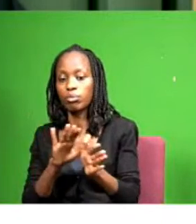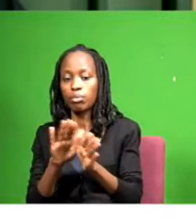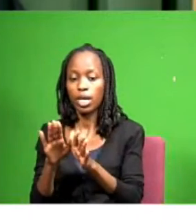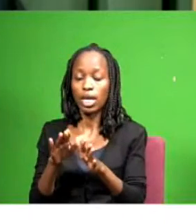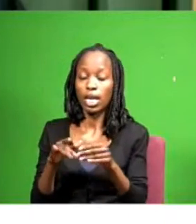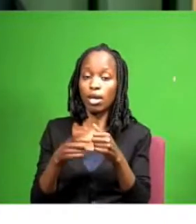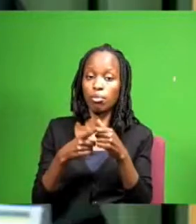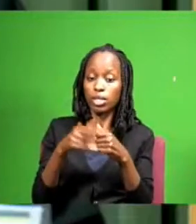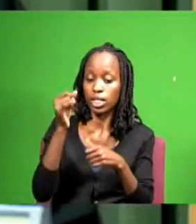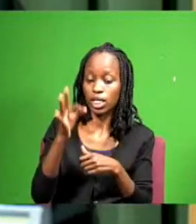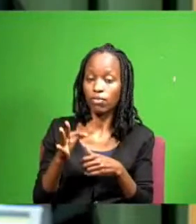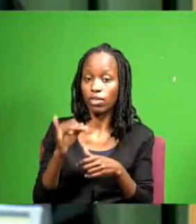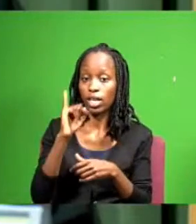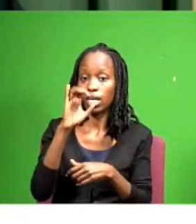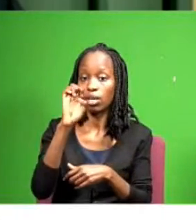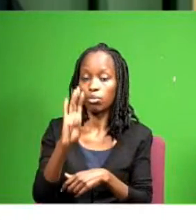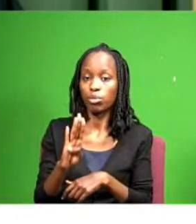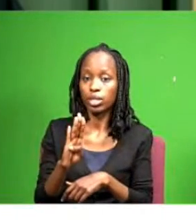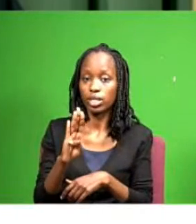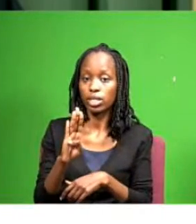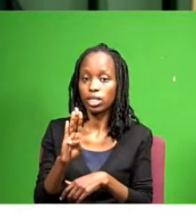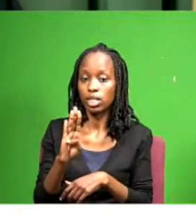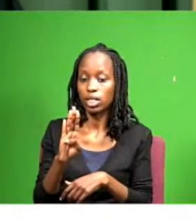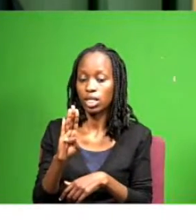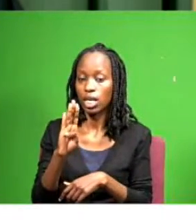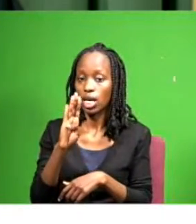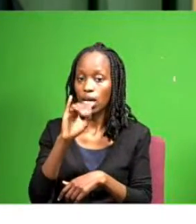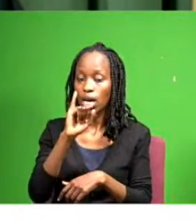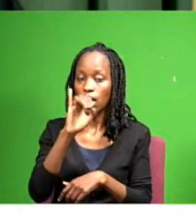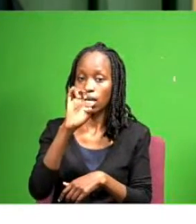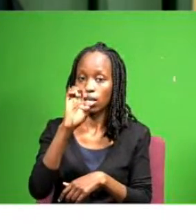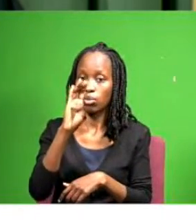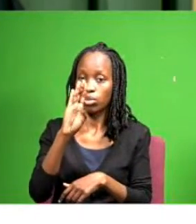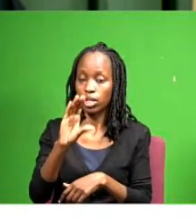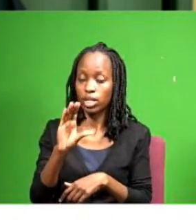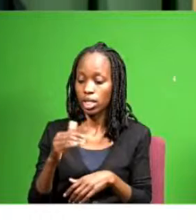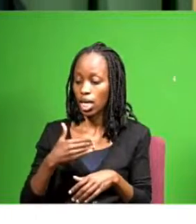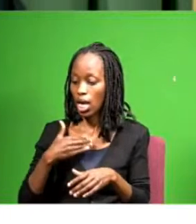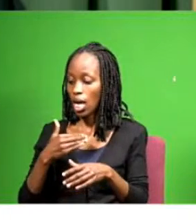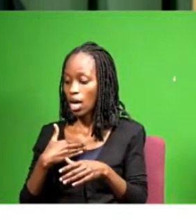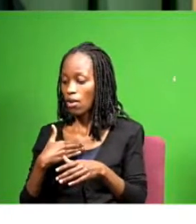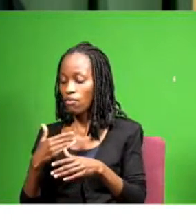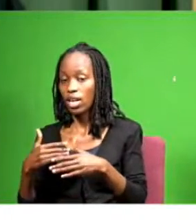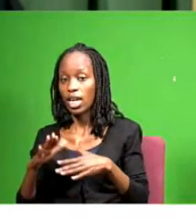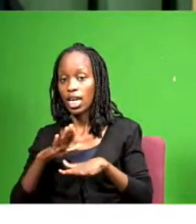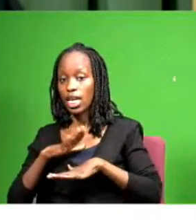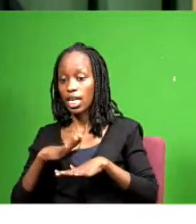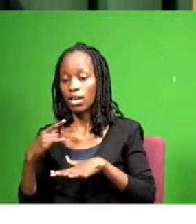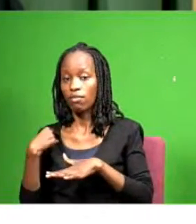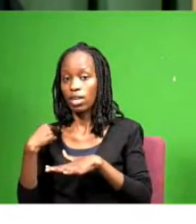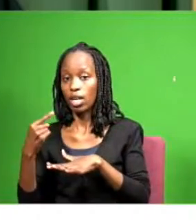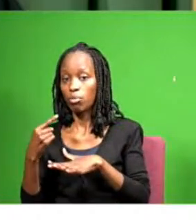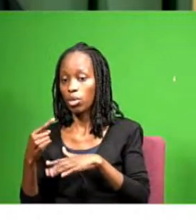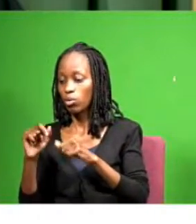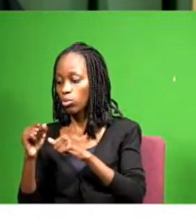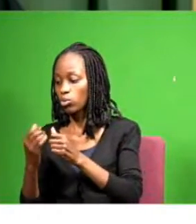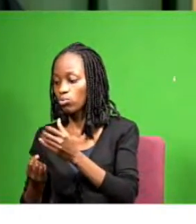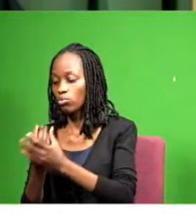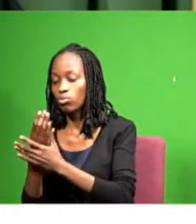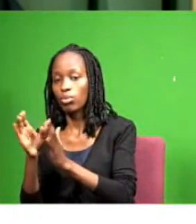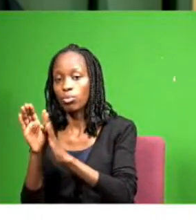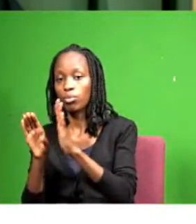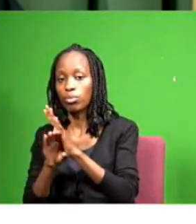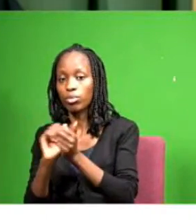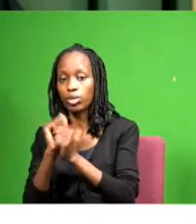the IEBC a requisite quorum to carry out its business in relation to the amendment bill. Number 7, the role